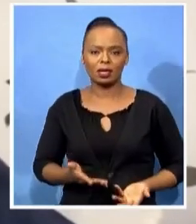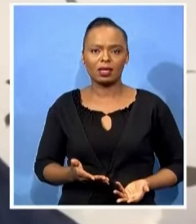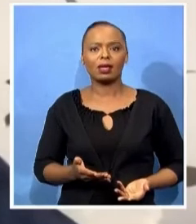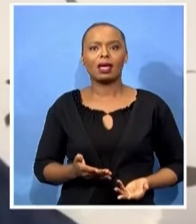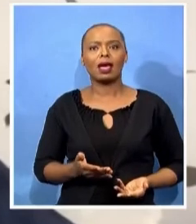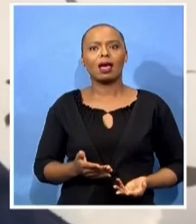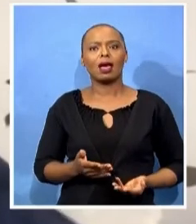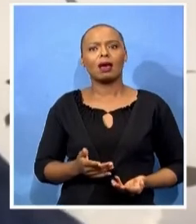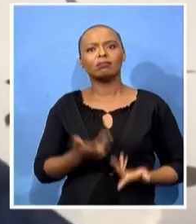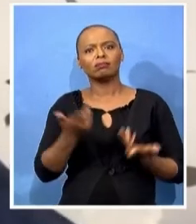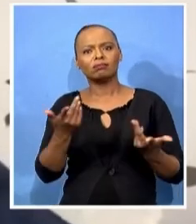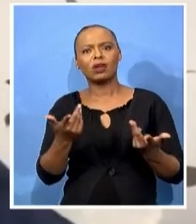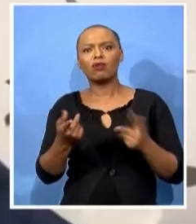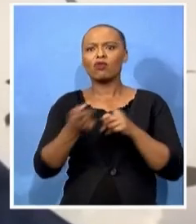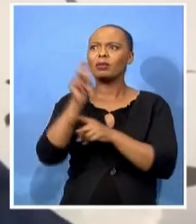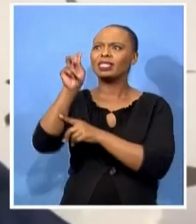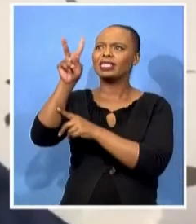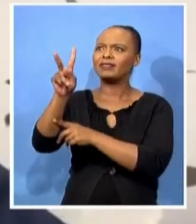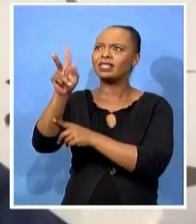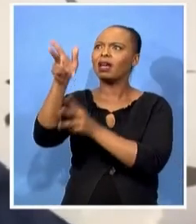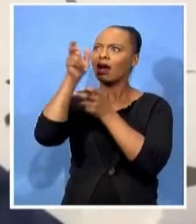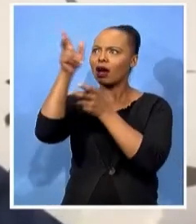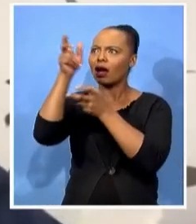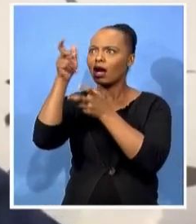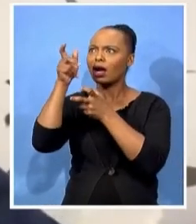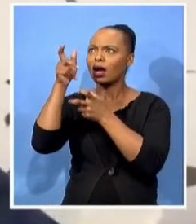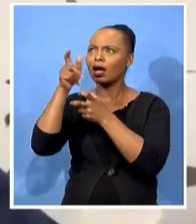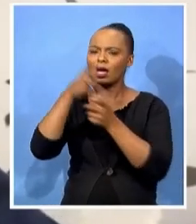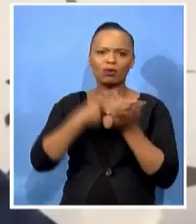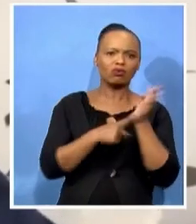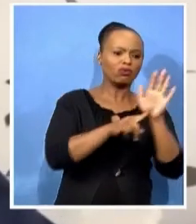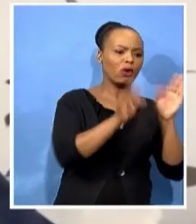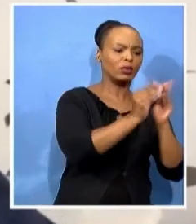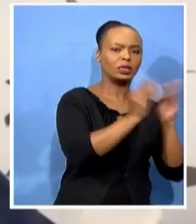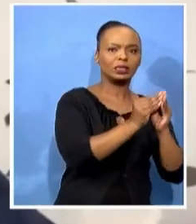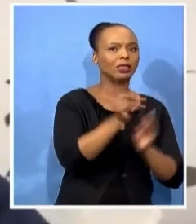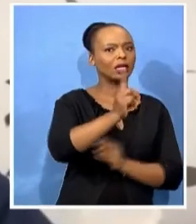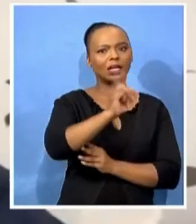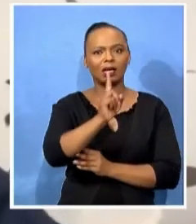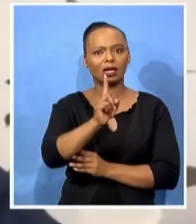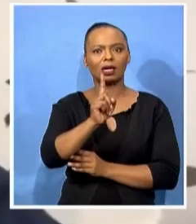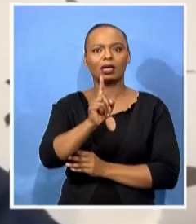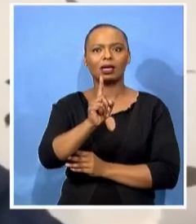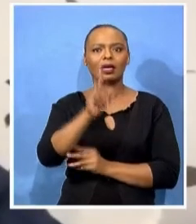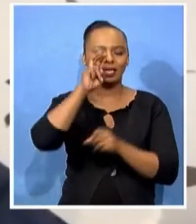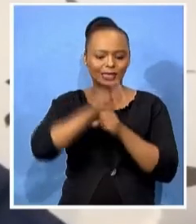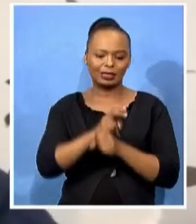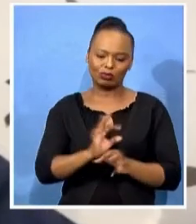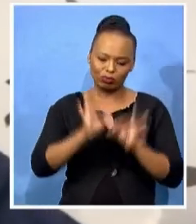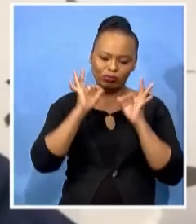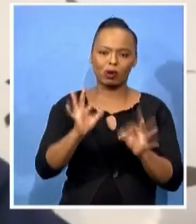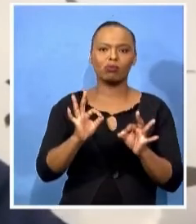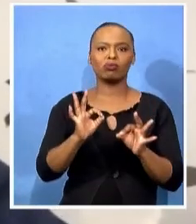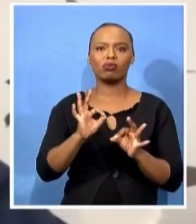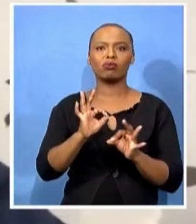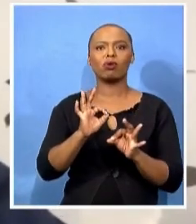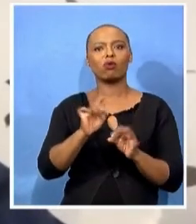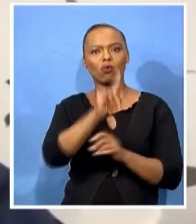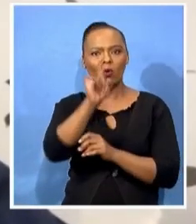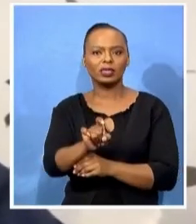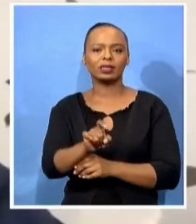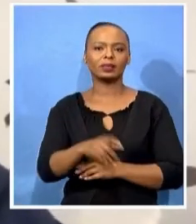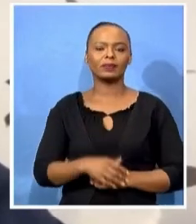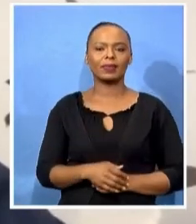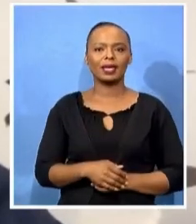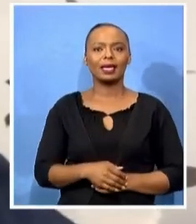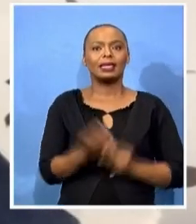without understanding exactly where this is coming from and getting the relevant questions. And so this is not something that is necessarily directed at the Minister of Health,